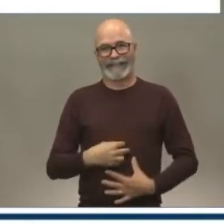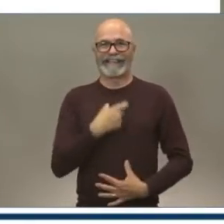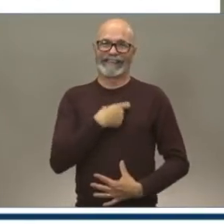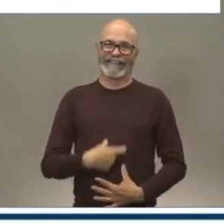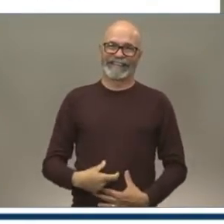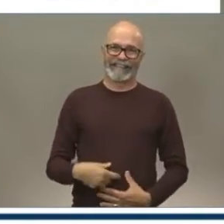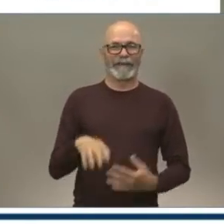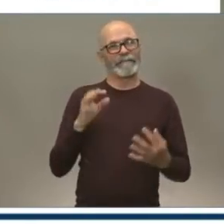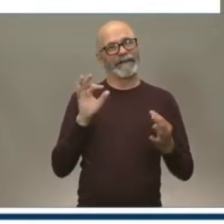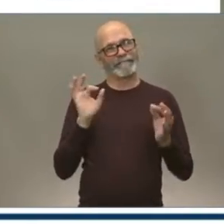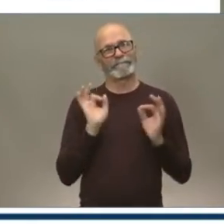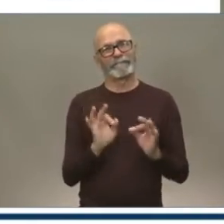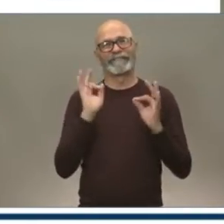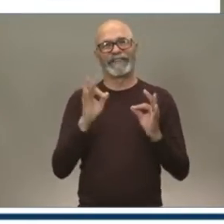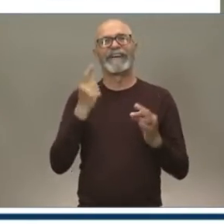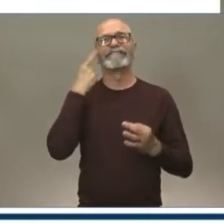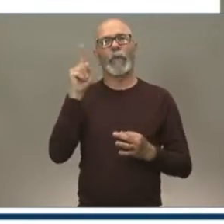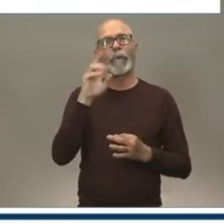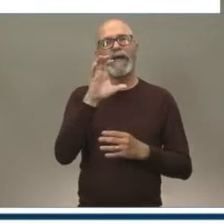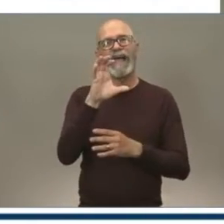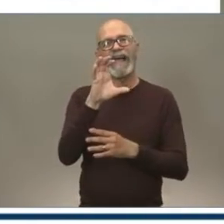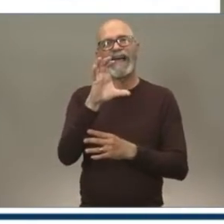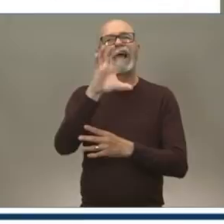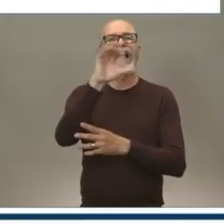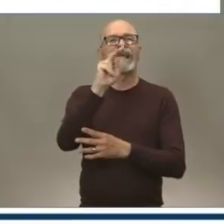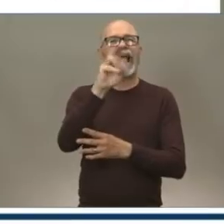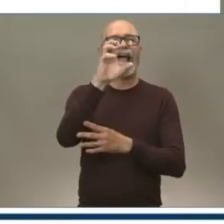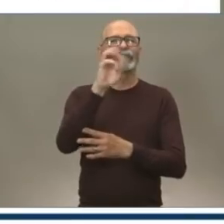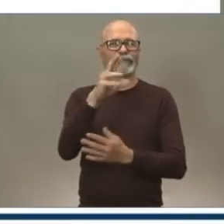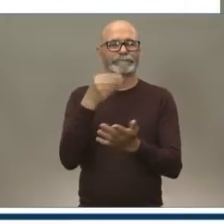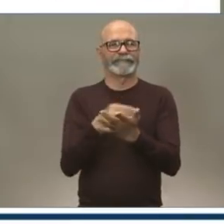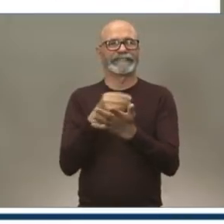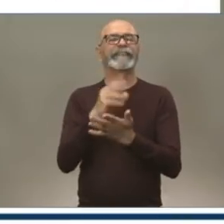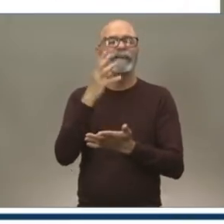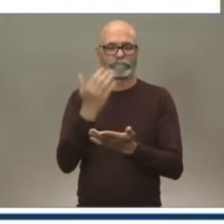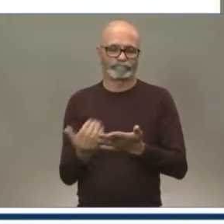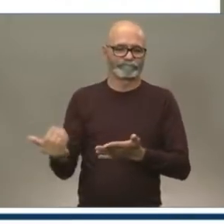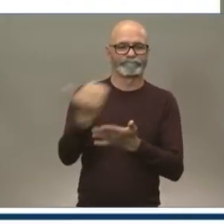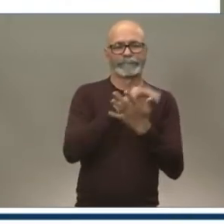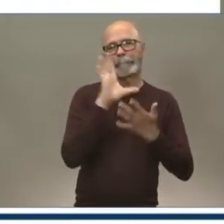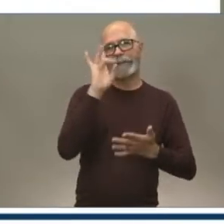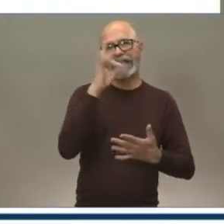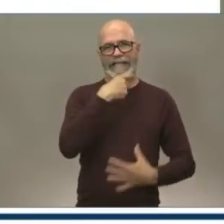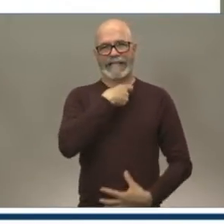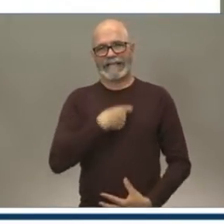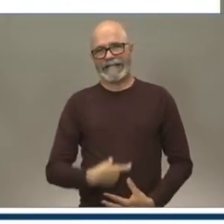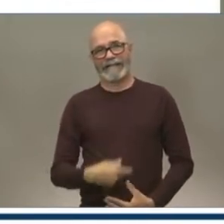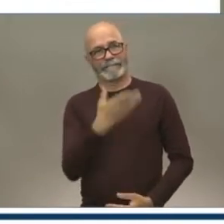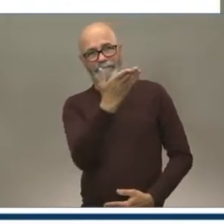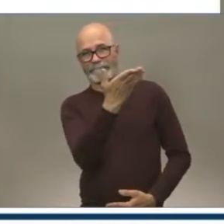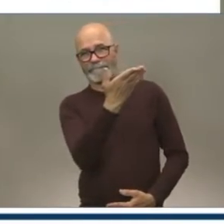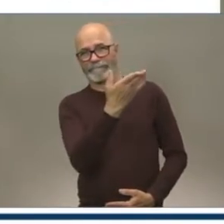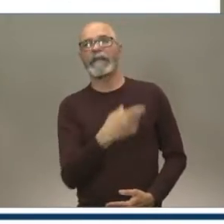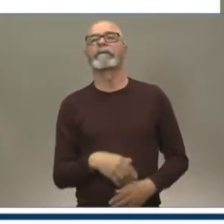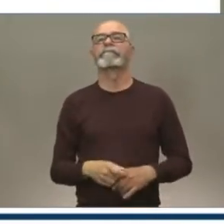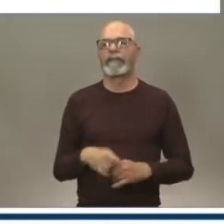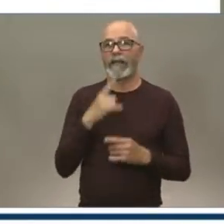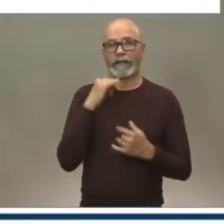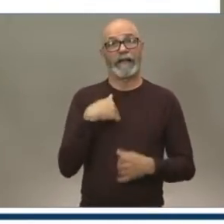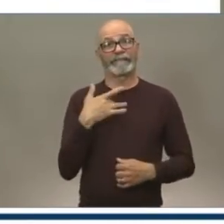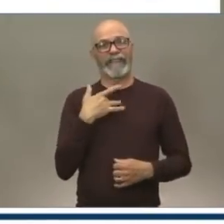a cancer fundraiser. Their funds are for the Canadian Cancer Society, but it has words of hope and inspiration and